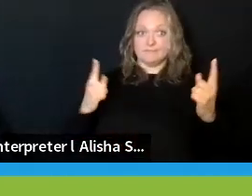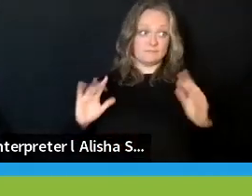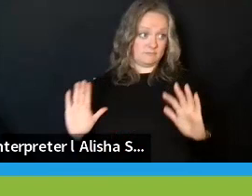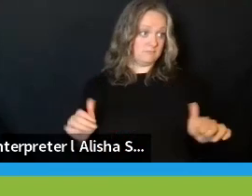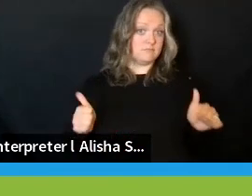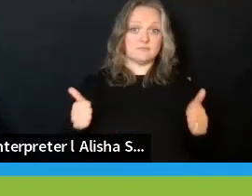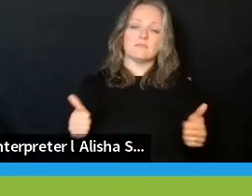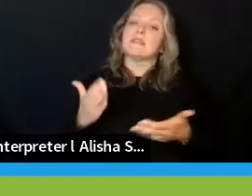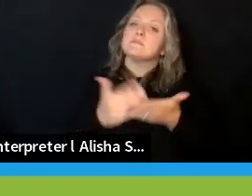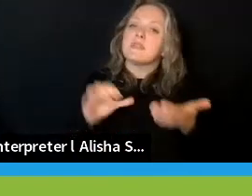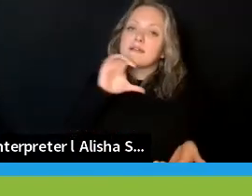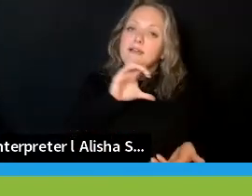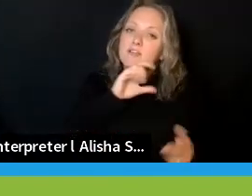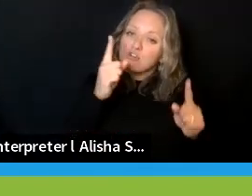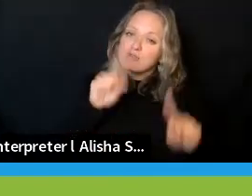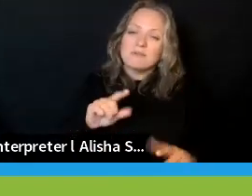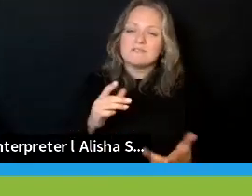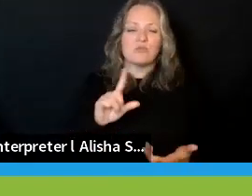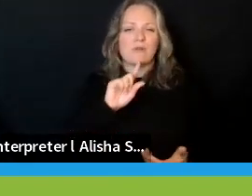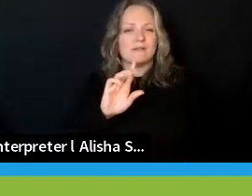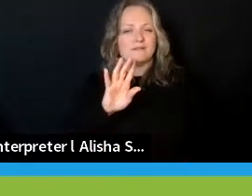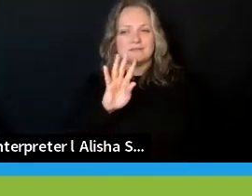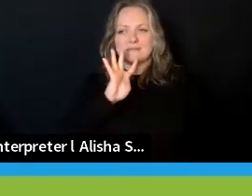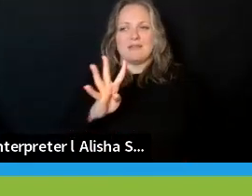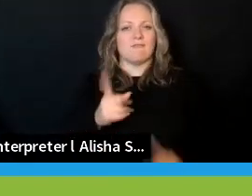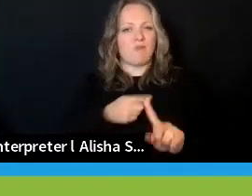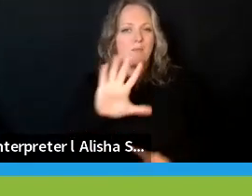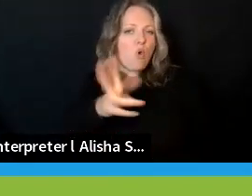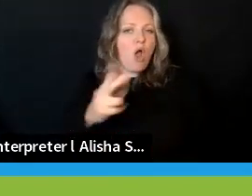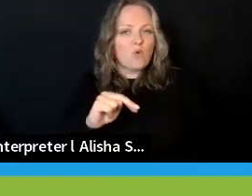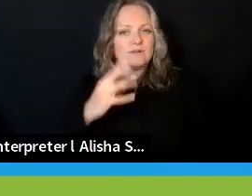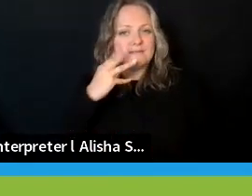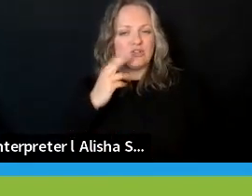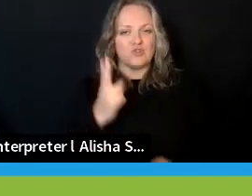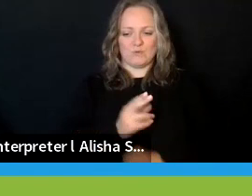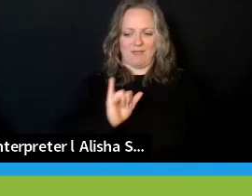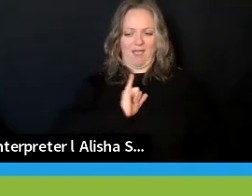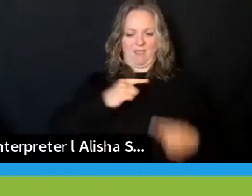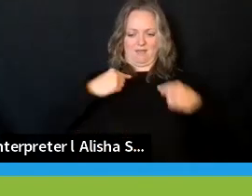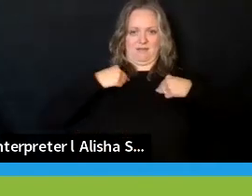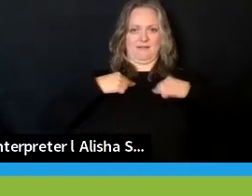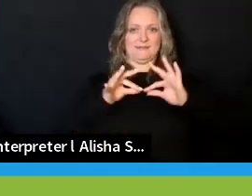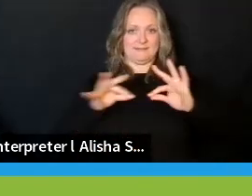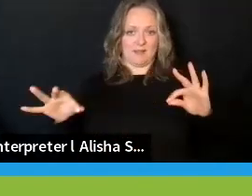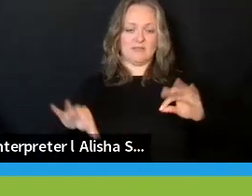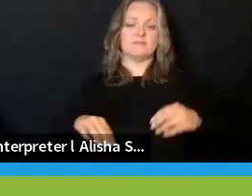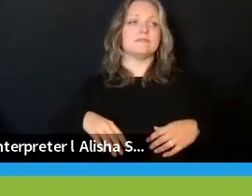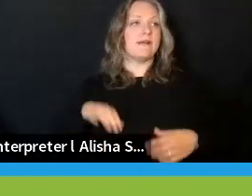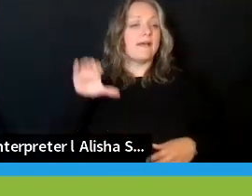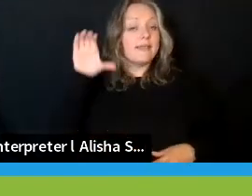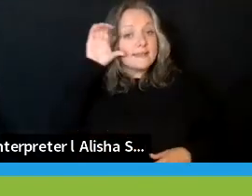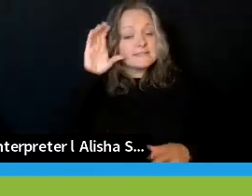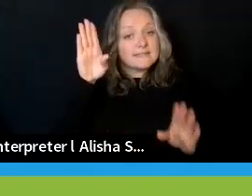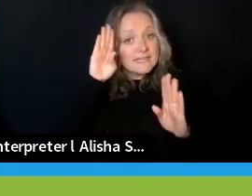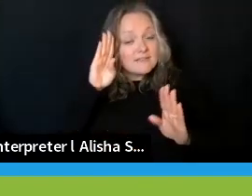cafe agreements are to speak from your own experience, to use I statements, to listen attentively, to